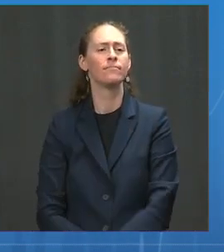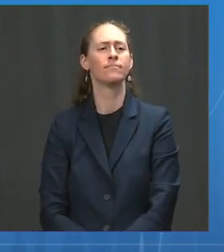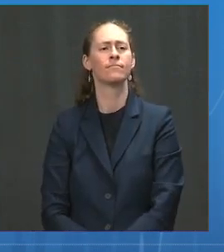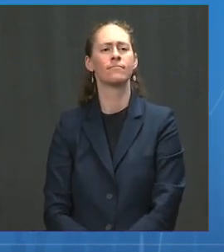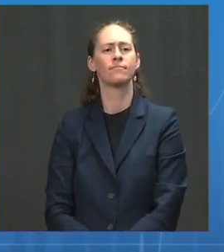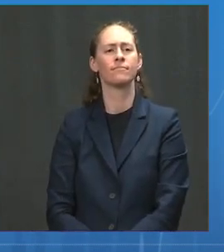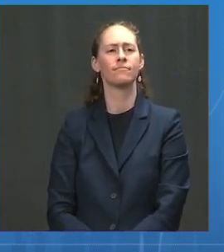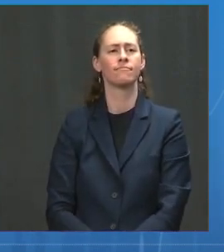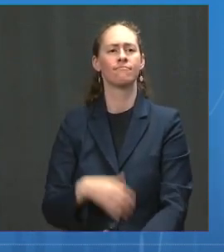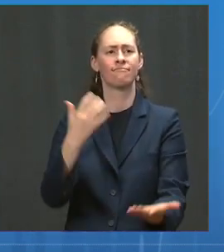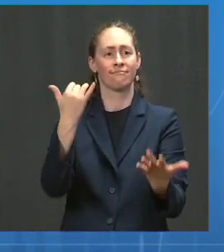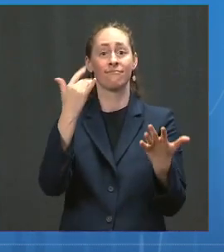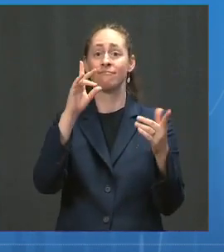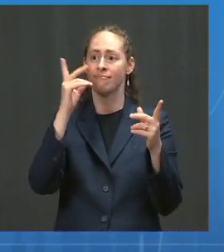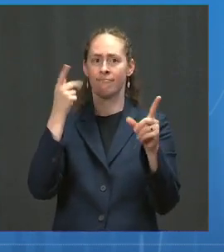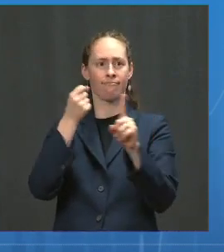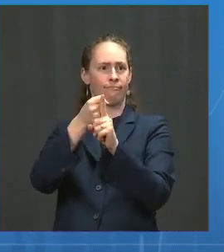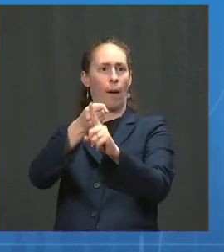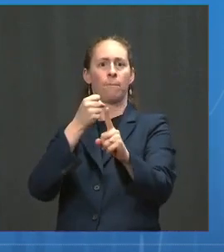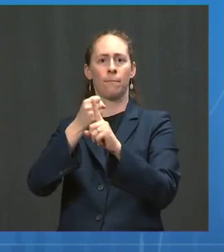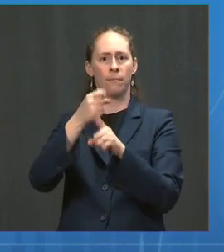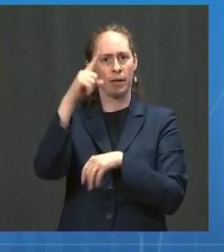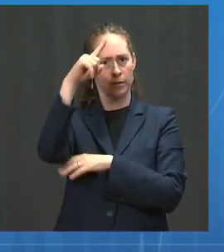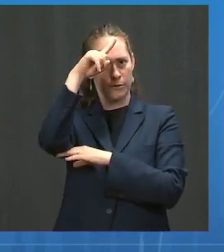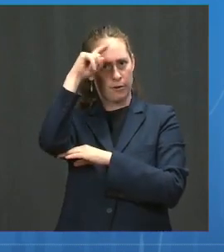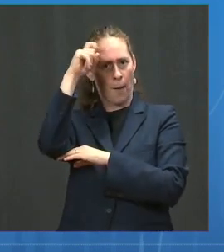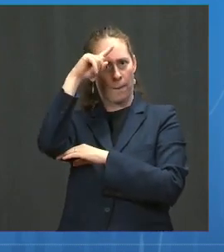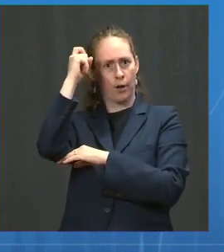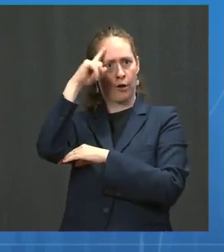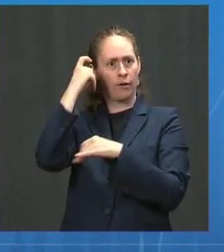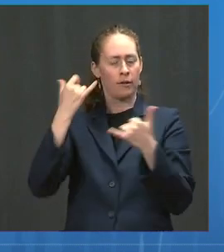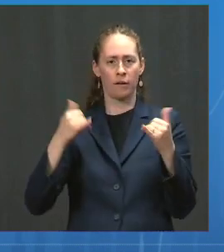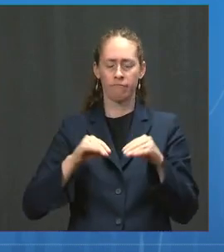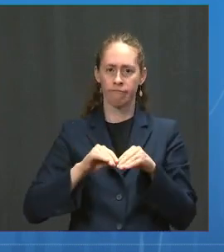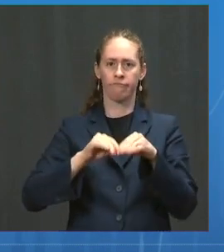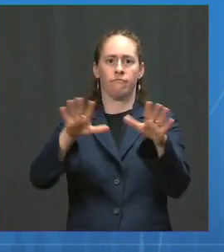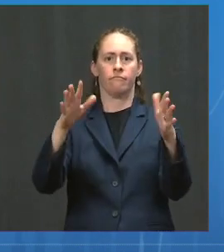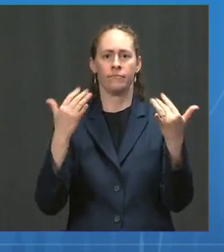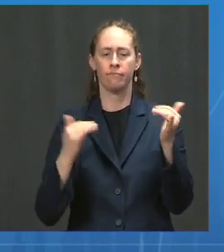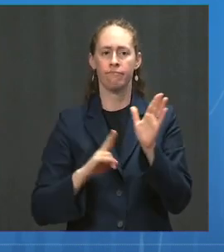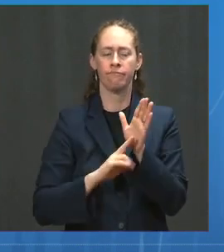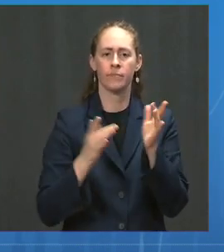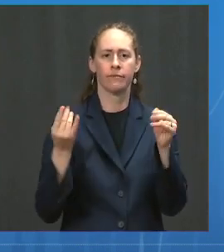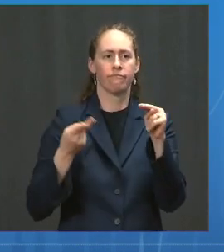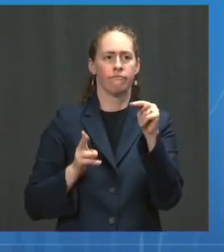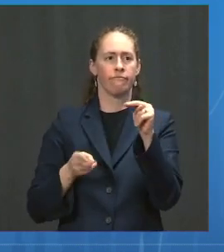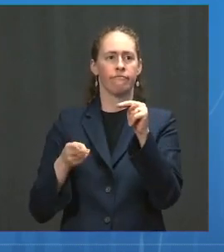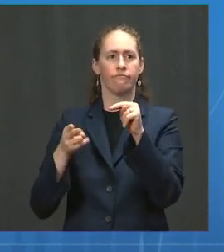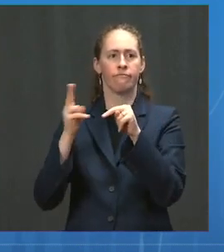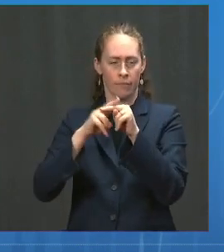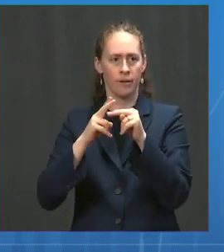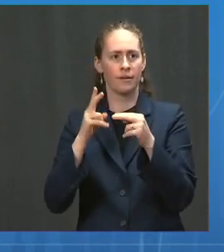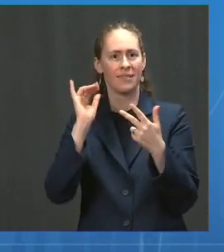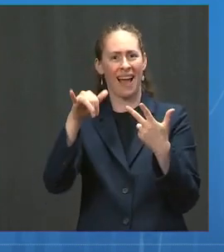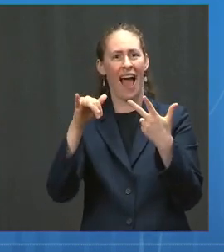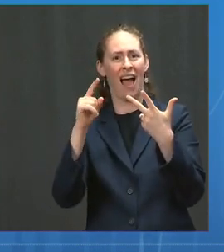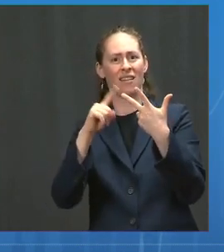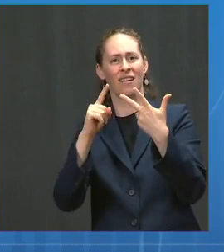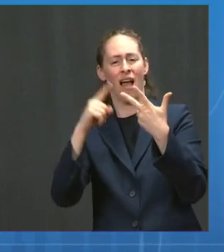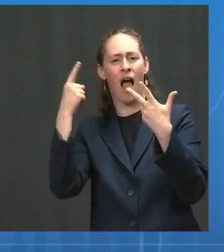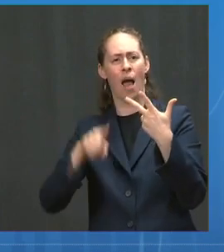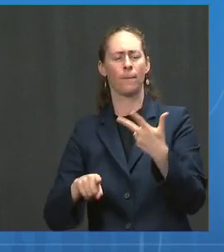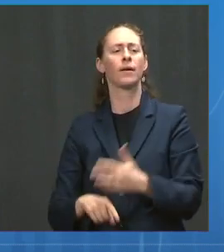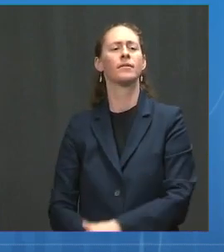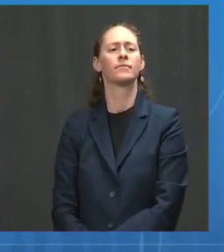summer surge when the phase 3 trials were initiated. So next comes the the decades of basic and